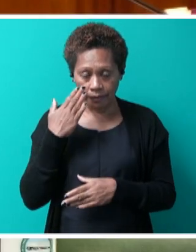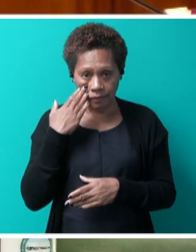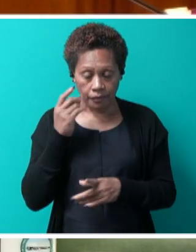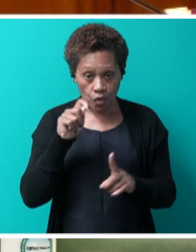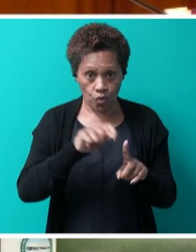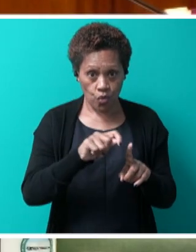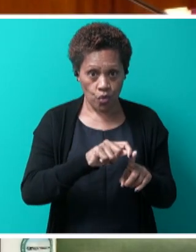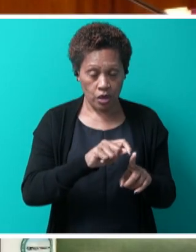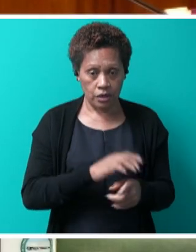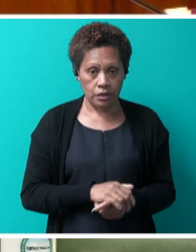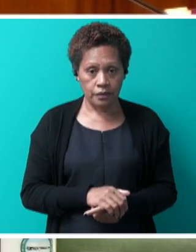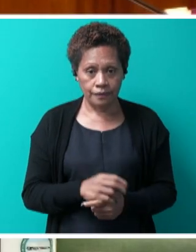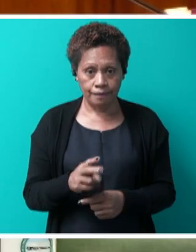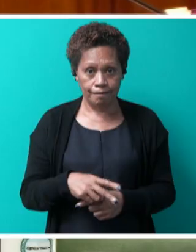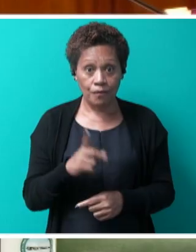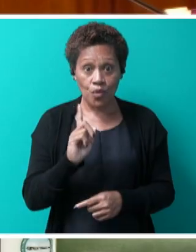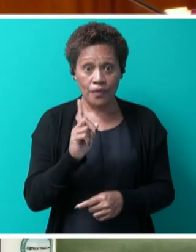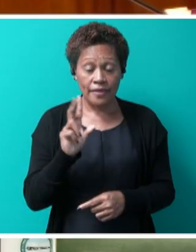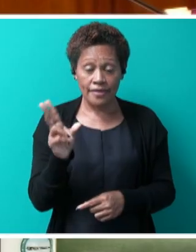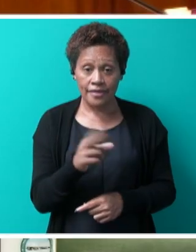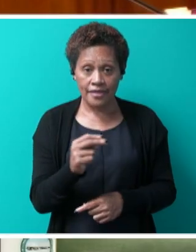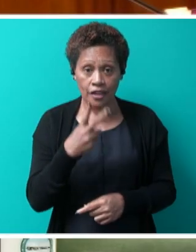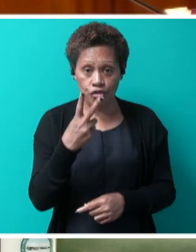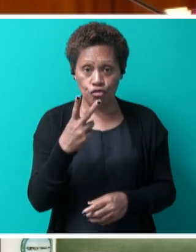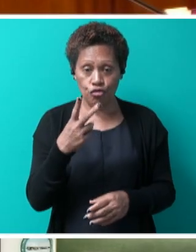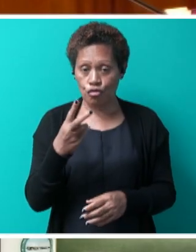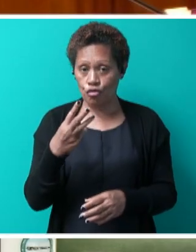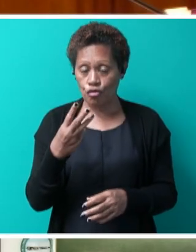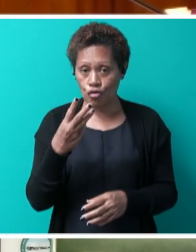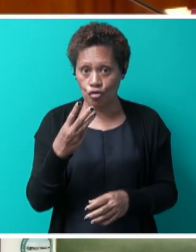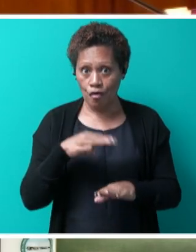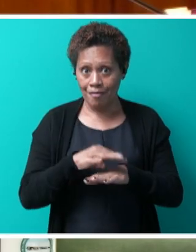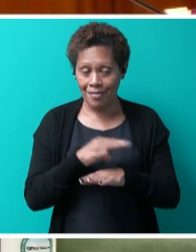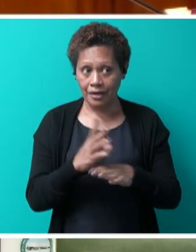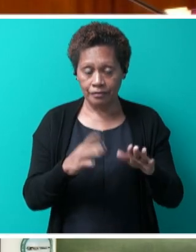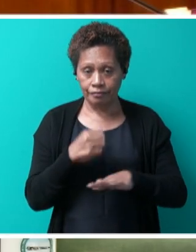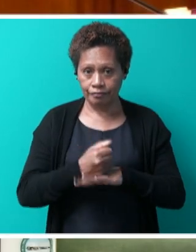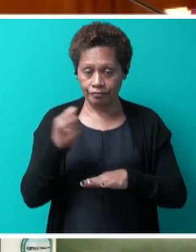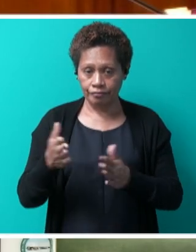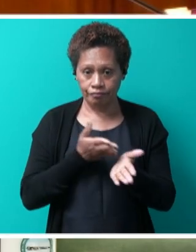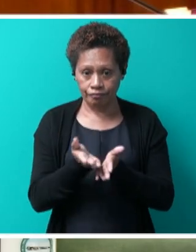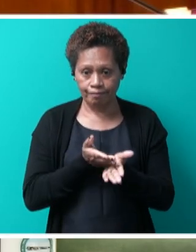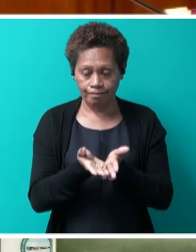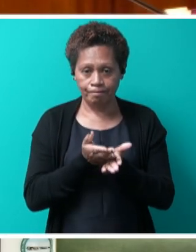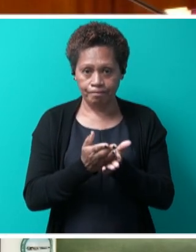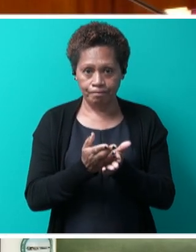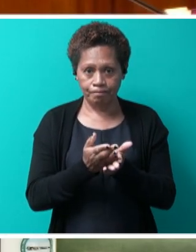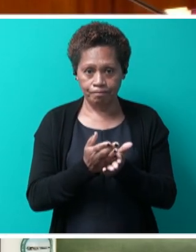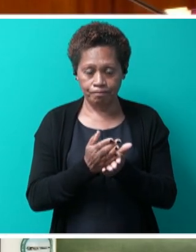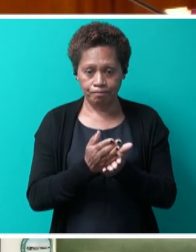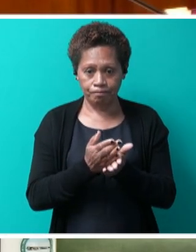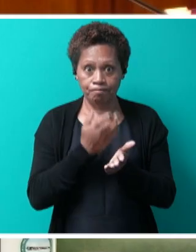conducted over the past 2 months. These initiatives continue to bring government services closer to our people